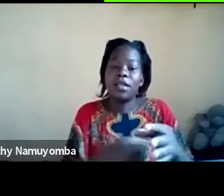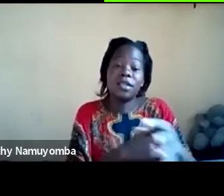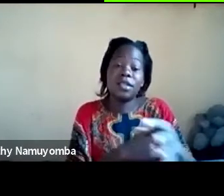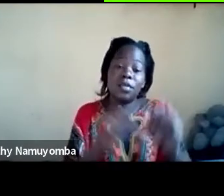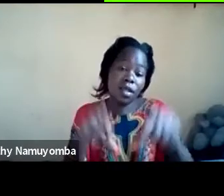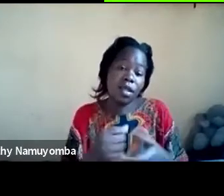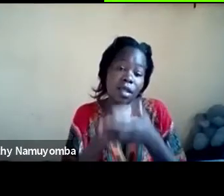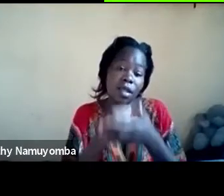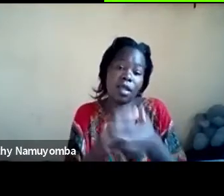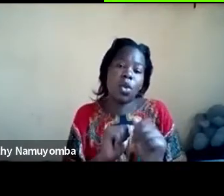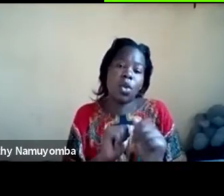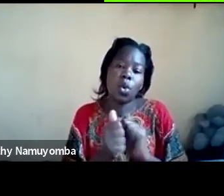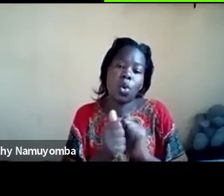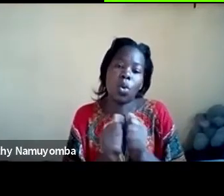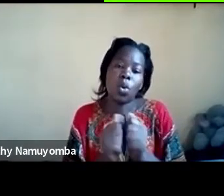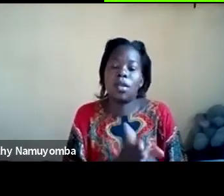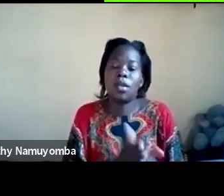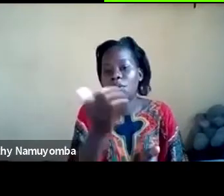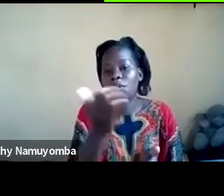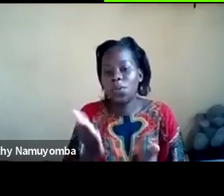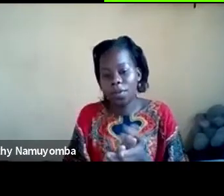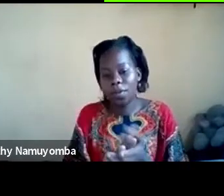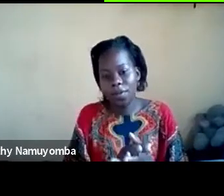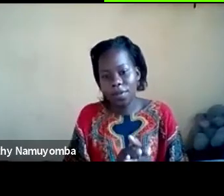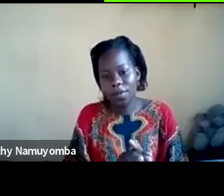favorably with the men along in the sector.